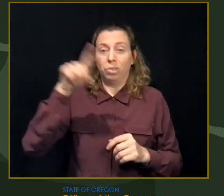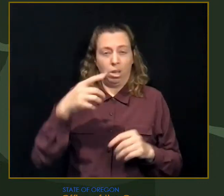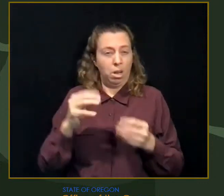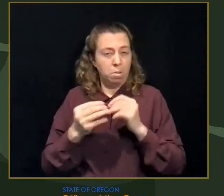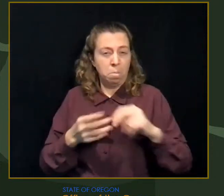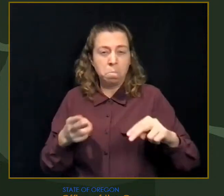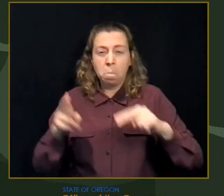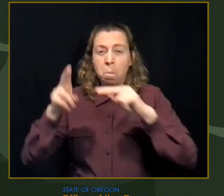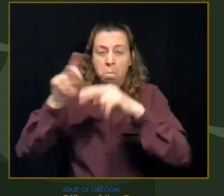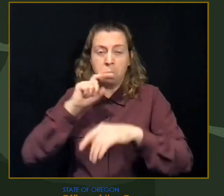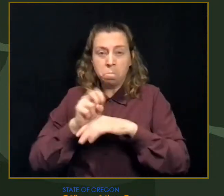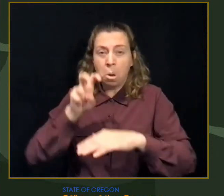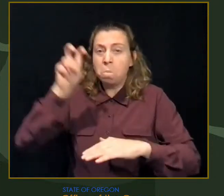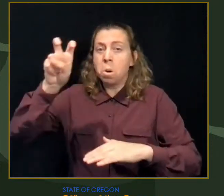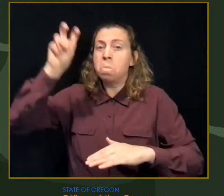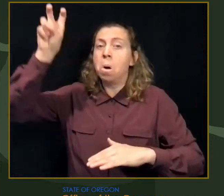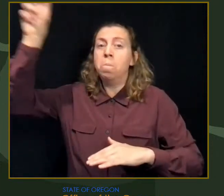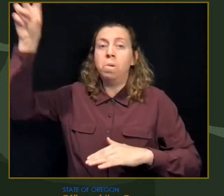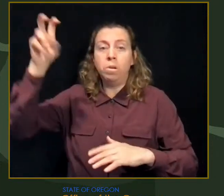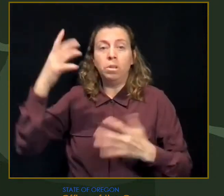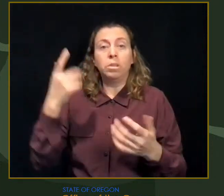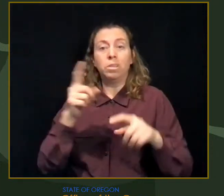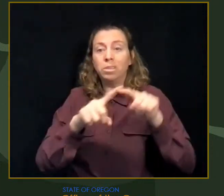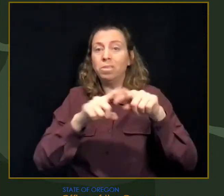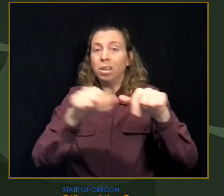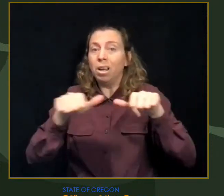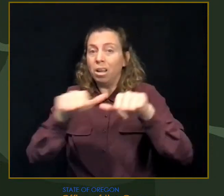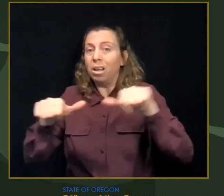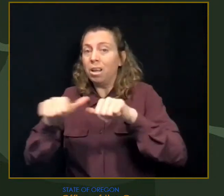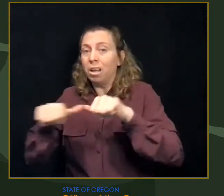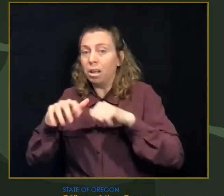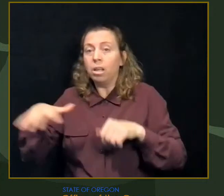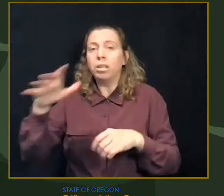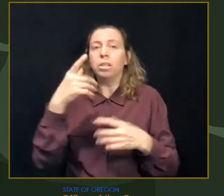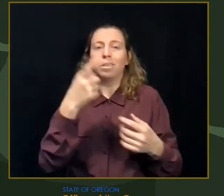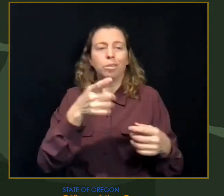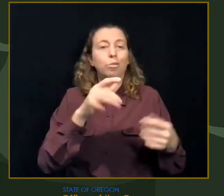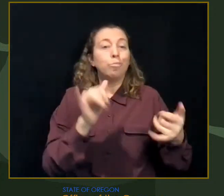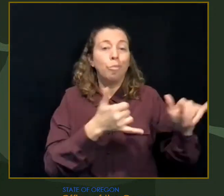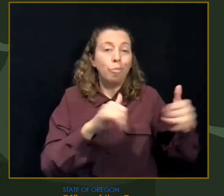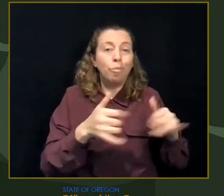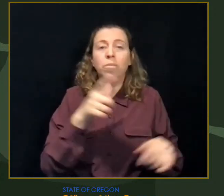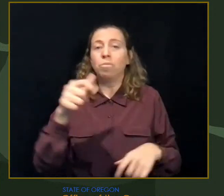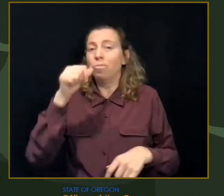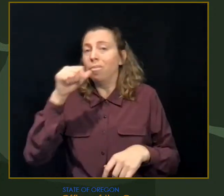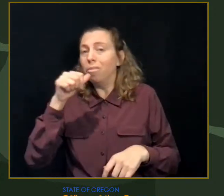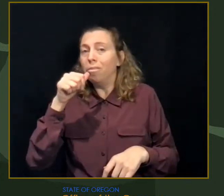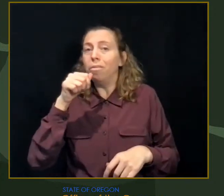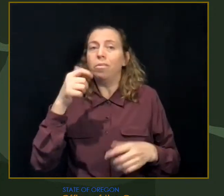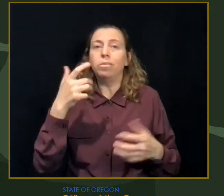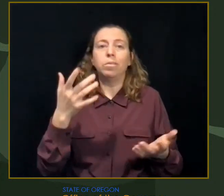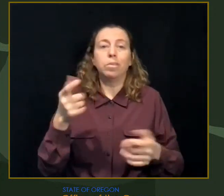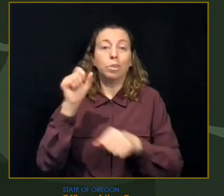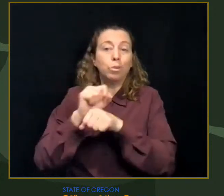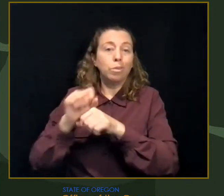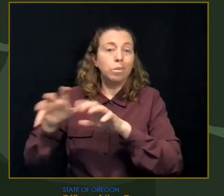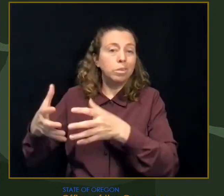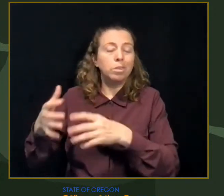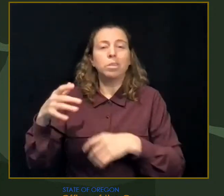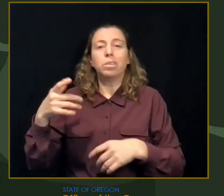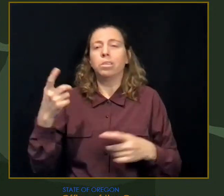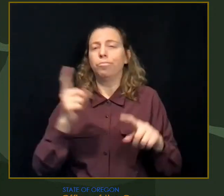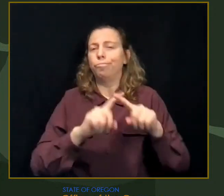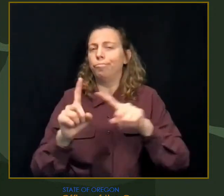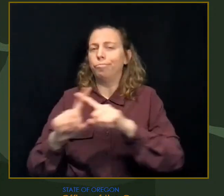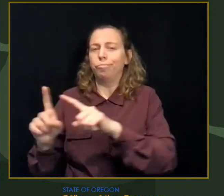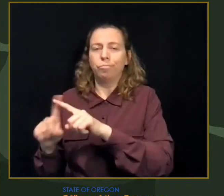social gatherings, attendance at bars and restaurants, workplace outbreaks, and about half of our cases that aren't able to